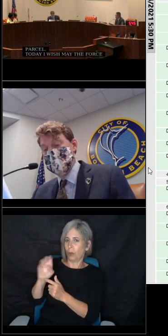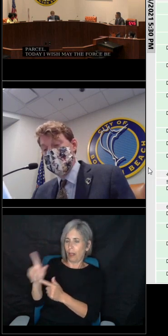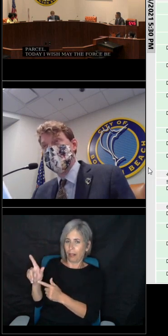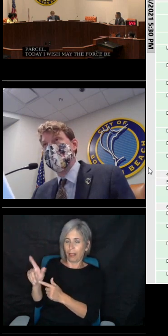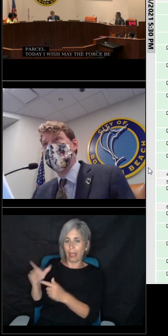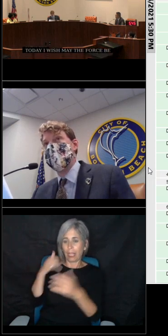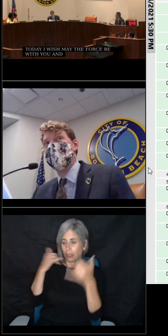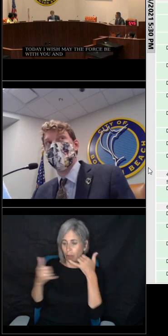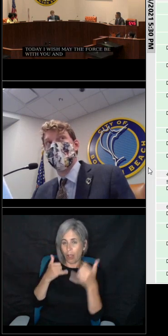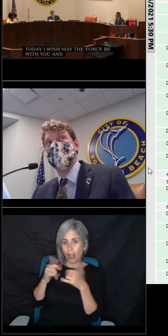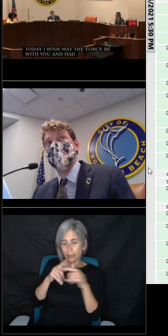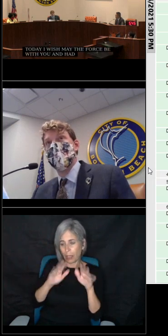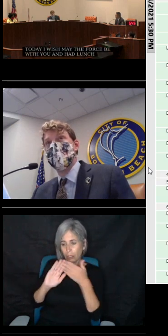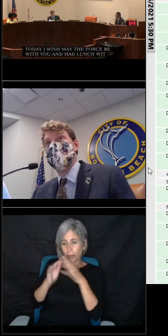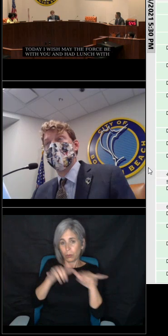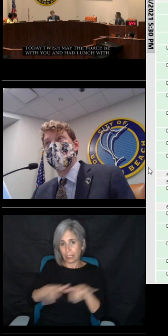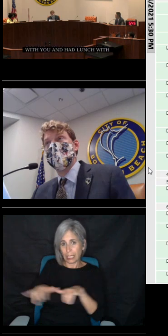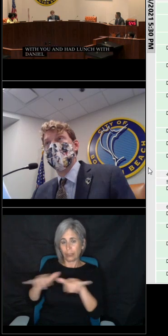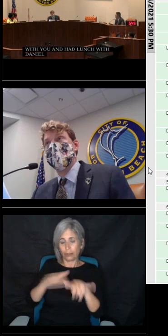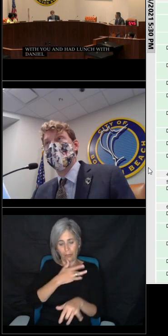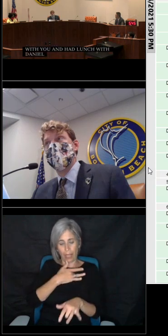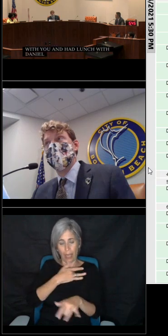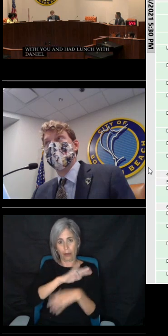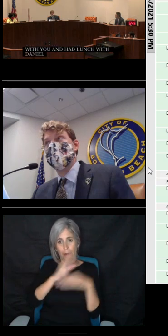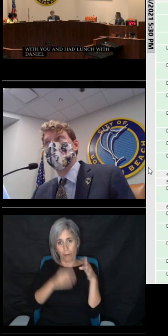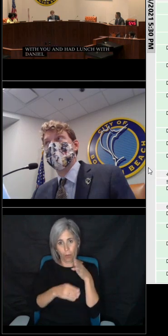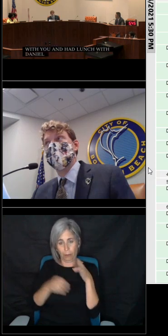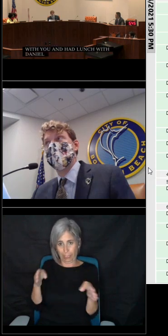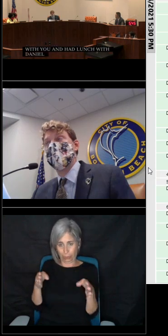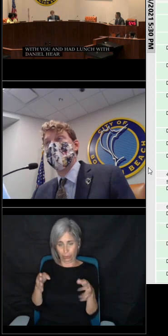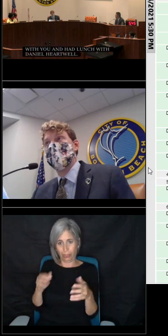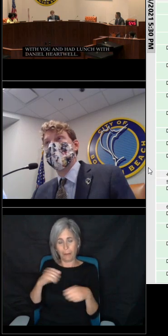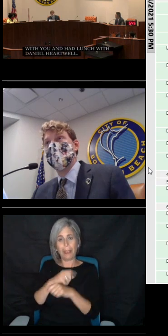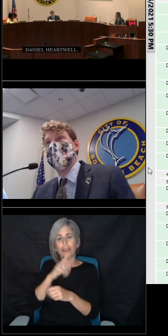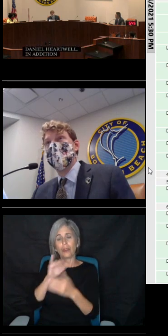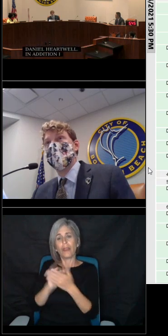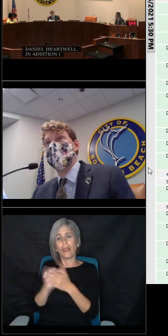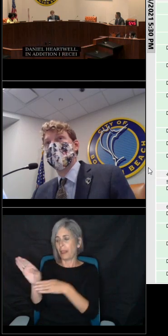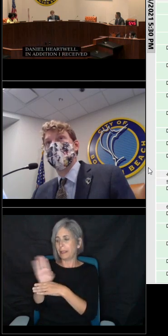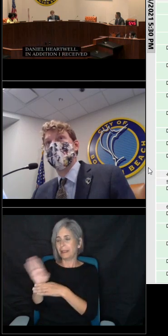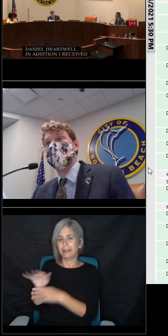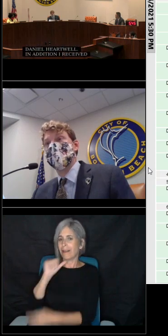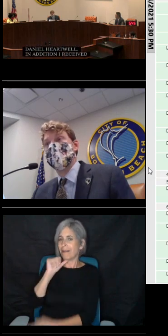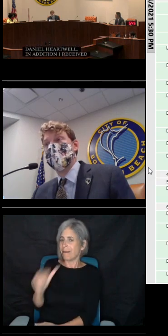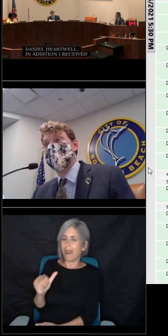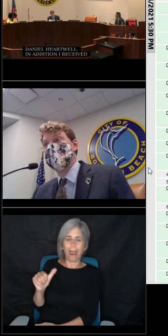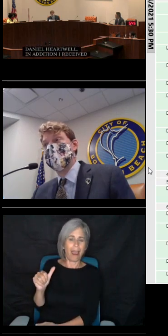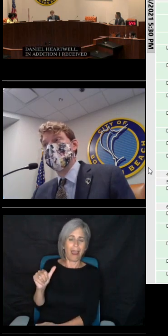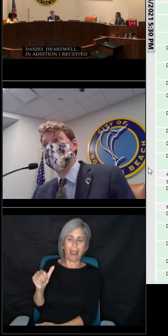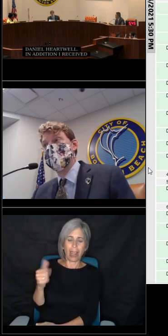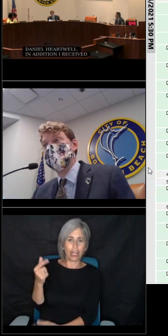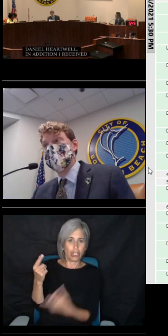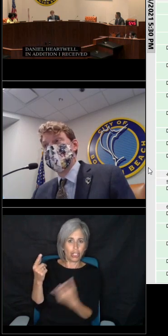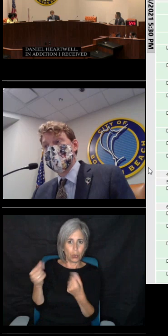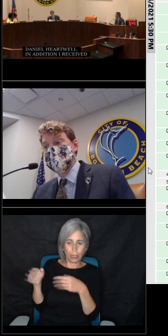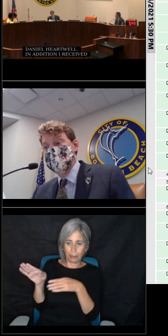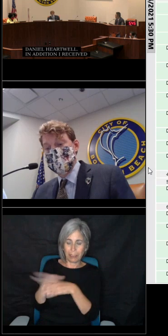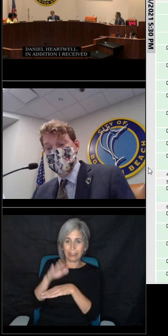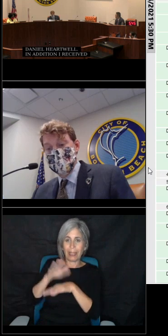to community standards in the heart of Boynton to make sure that the businesses are not conducting business on our